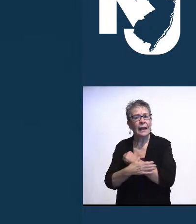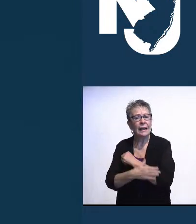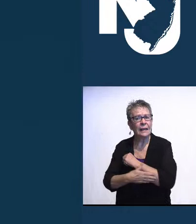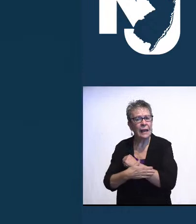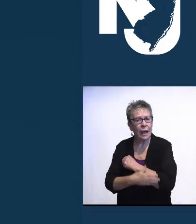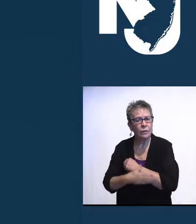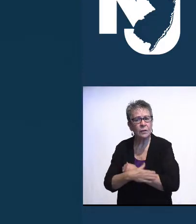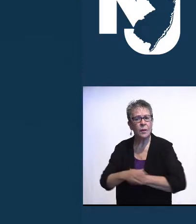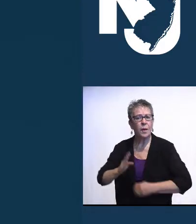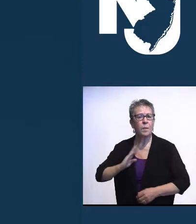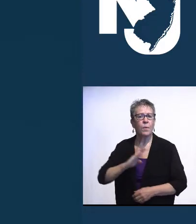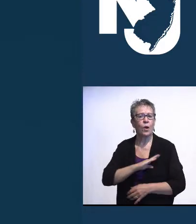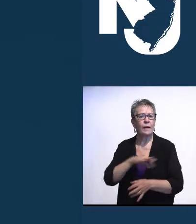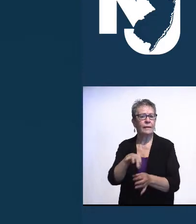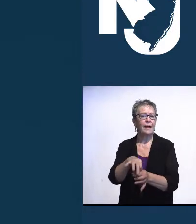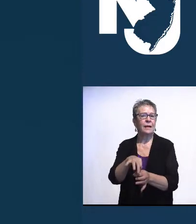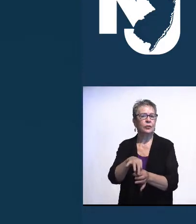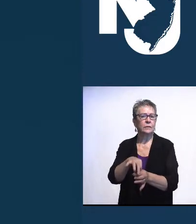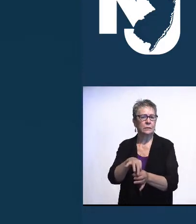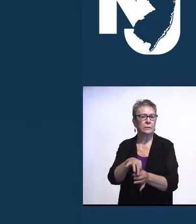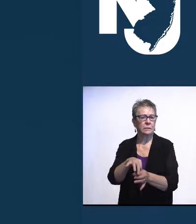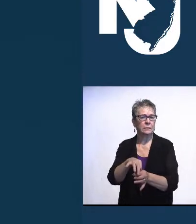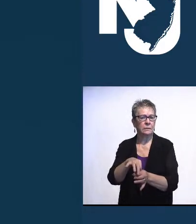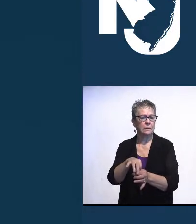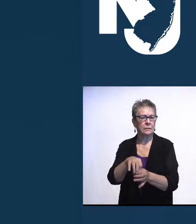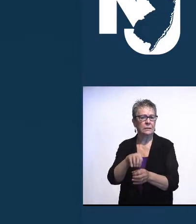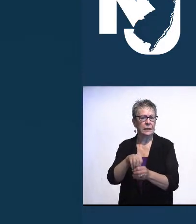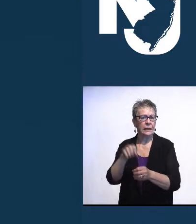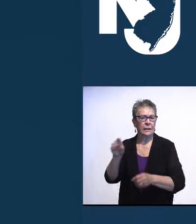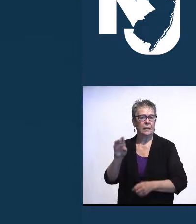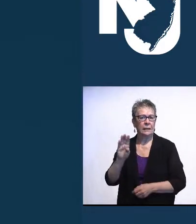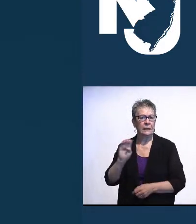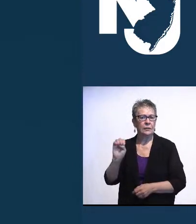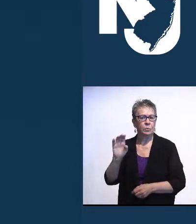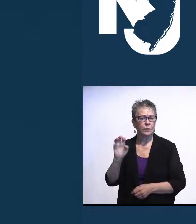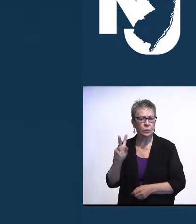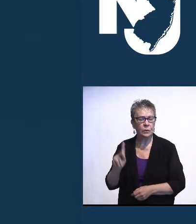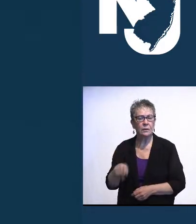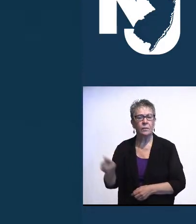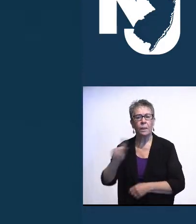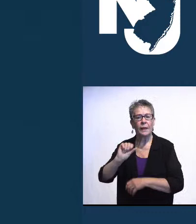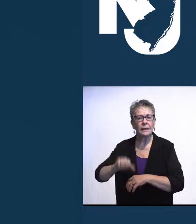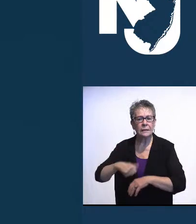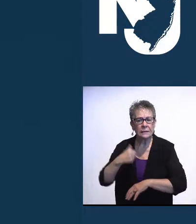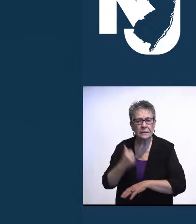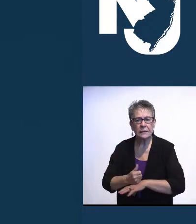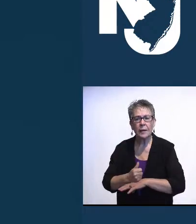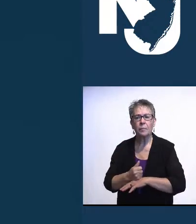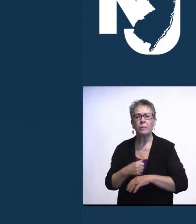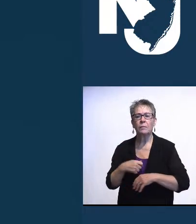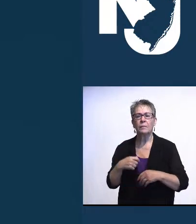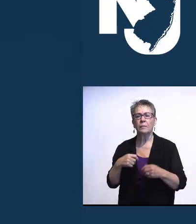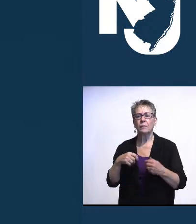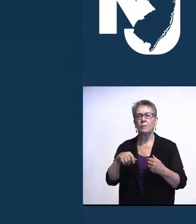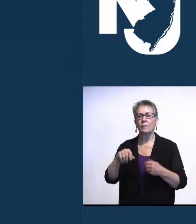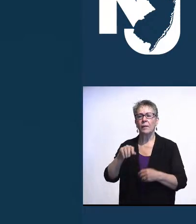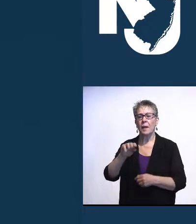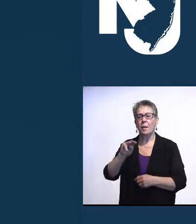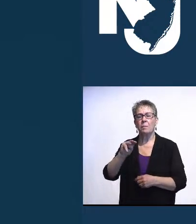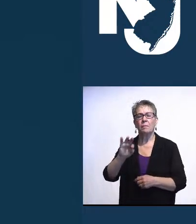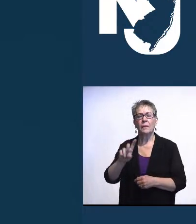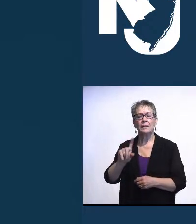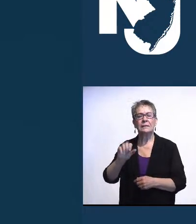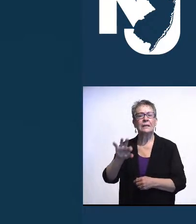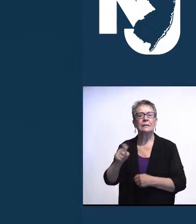In political life, Sue was the founder of the Middlesex County Republican Women's Club and served as the president of it for